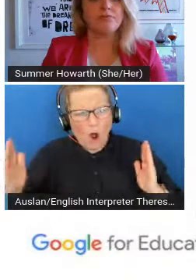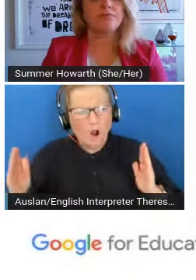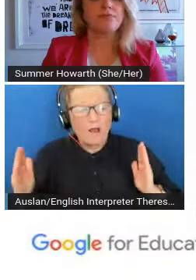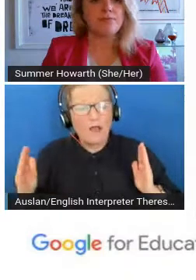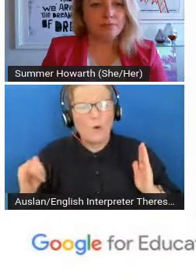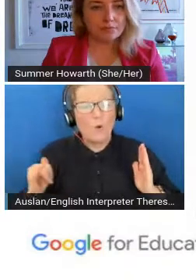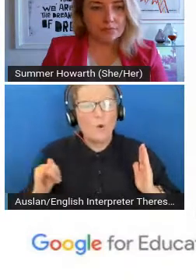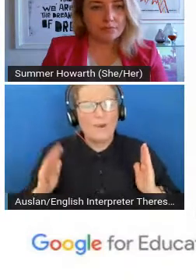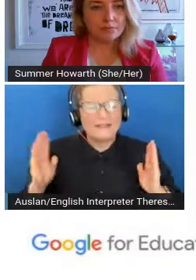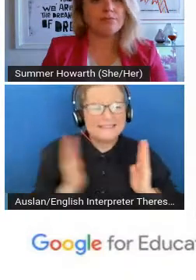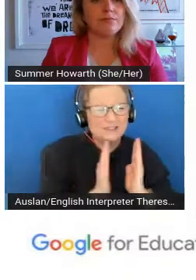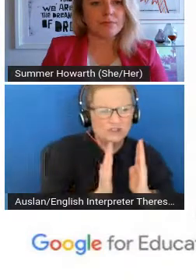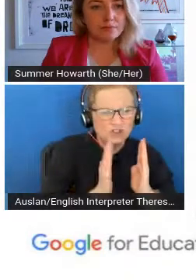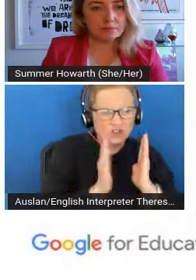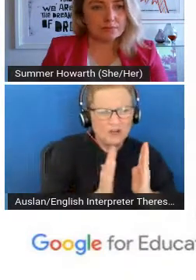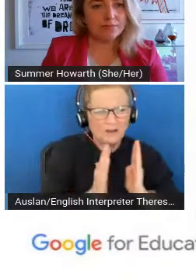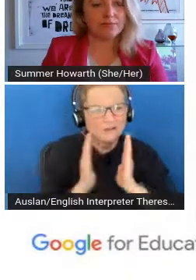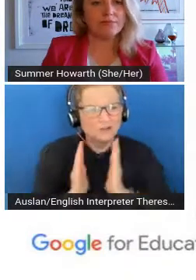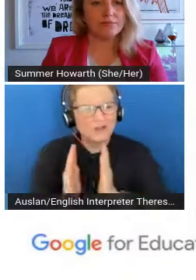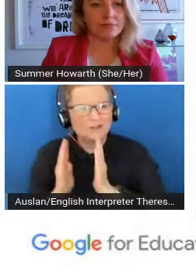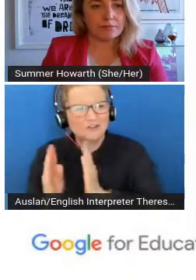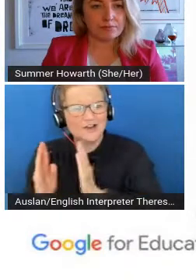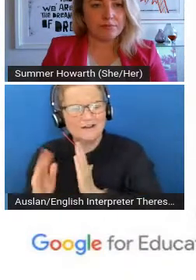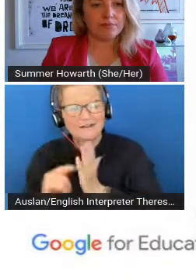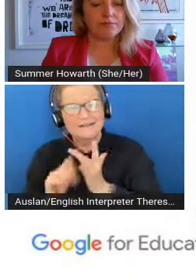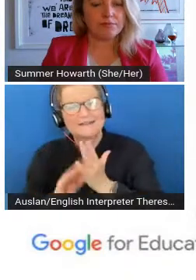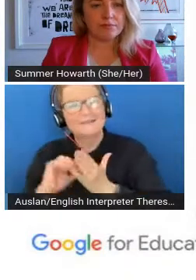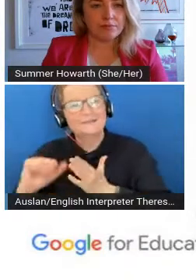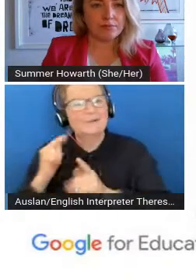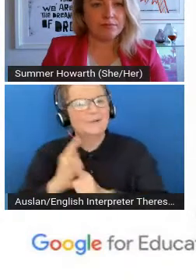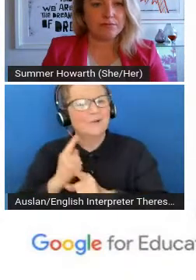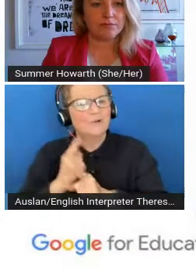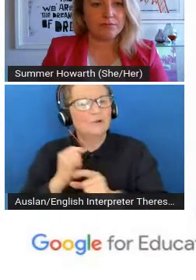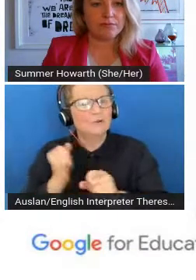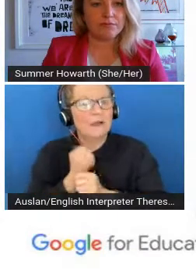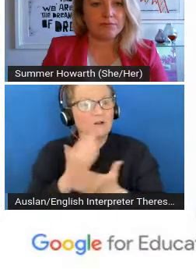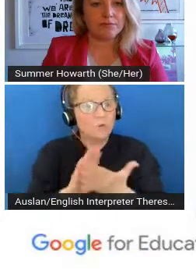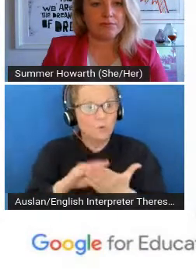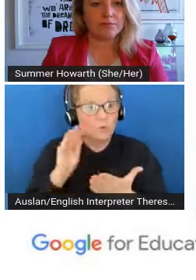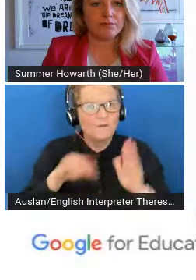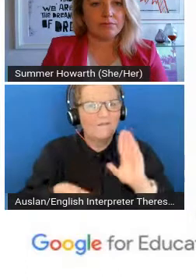chunk it down? And this is coming back again to Tim's point, to make it really understandable.